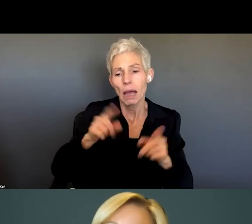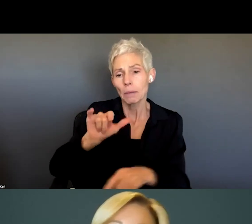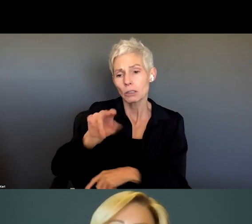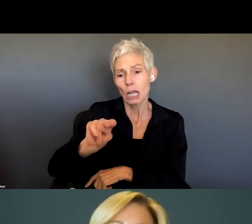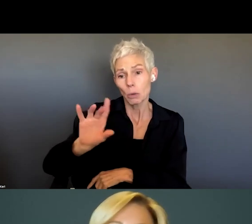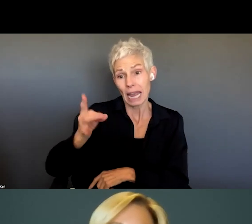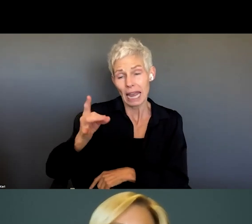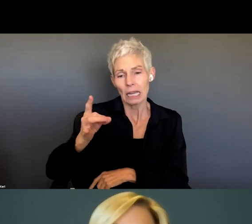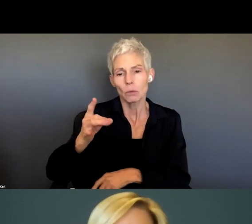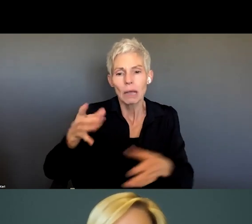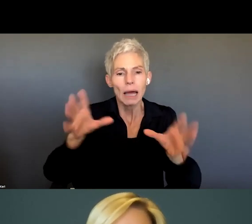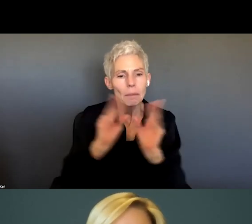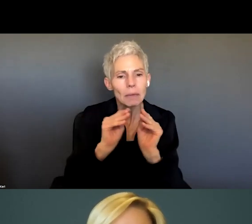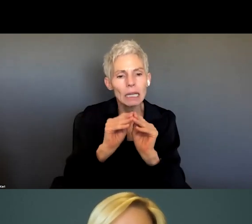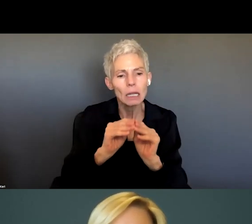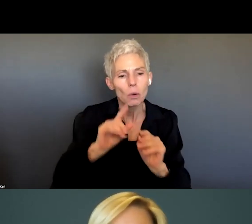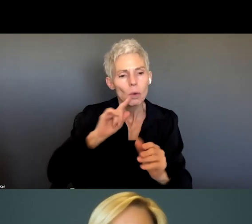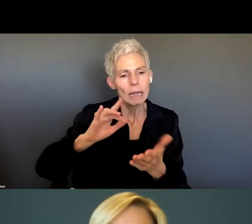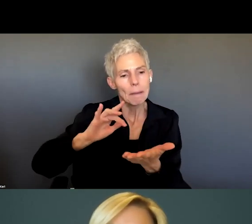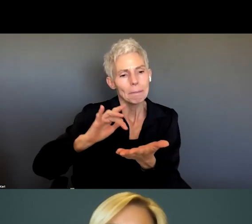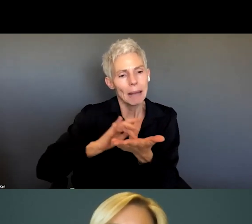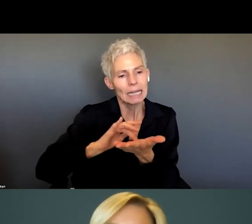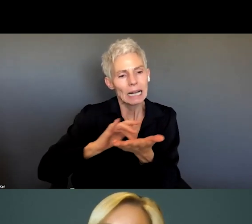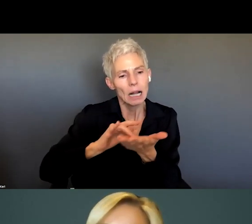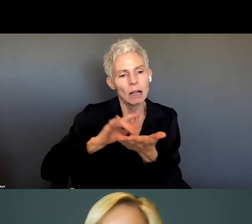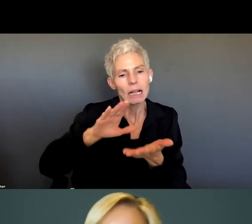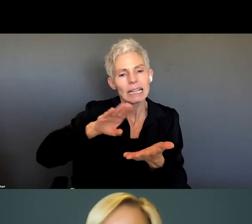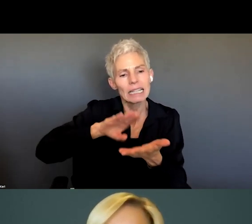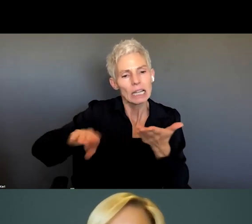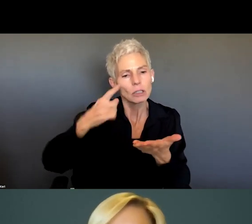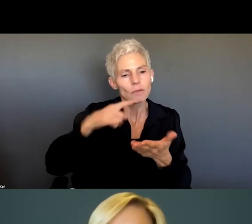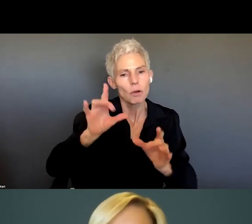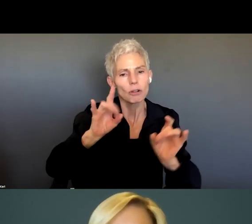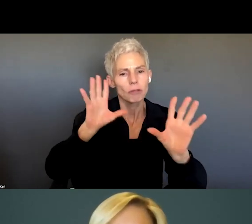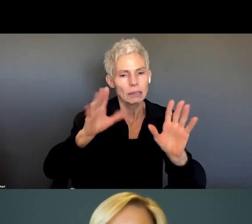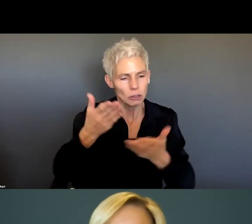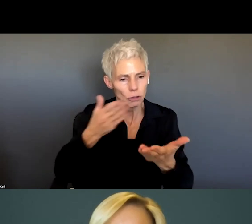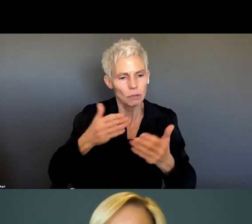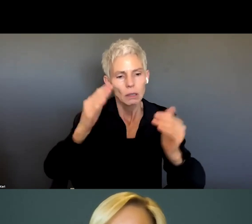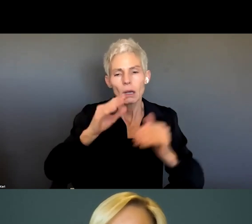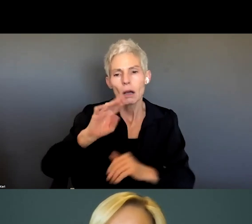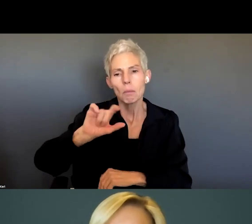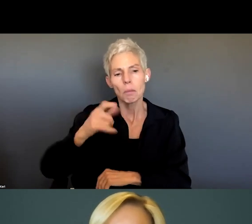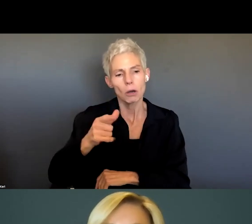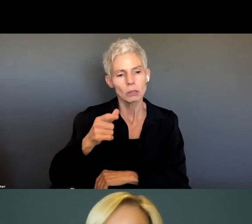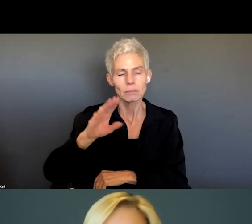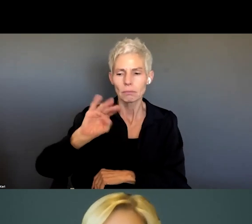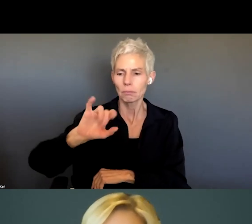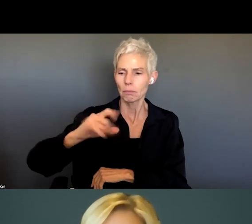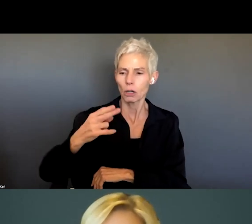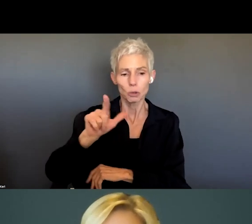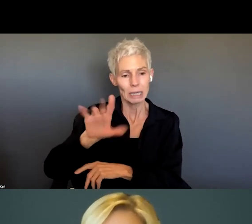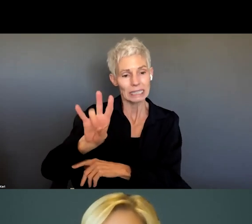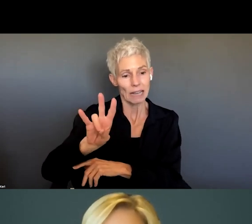calls around medical clearance for crisis services. And then in March 27th, we'll have private insurance paying